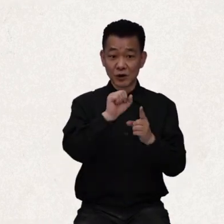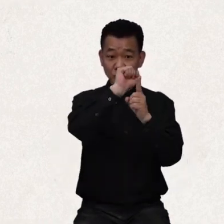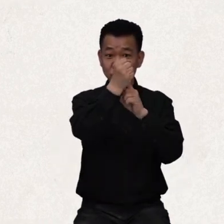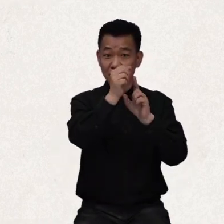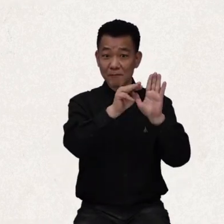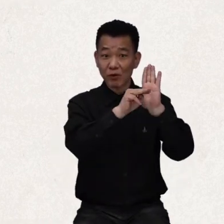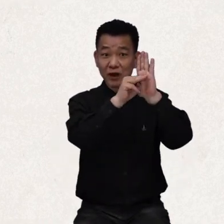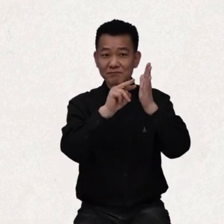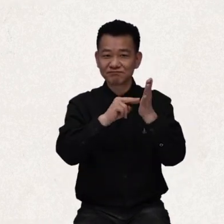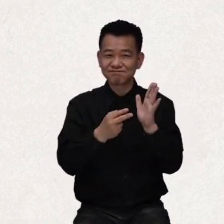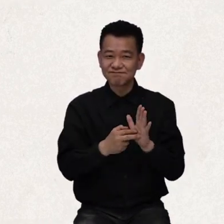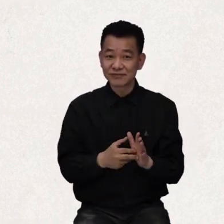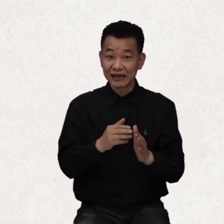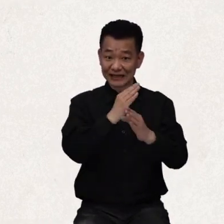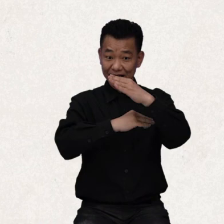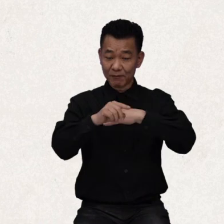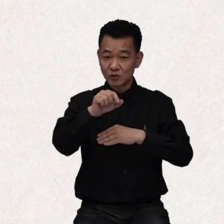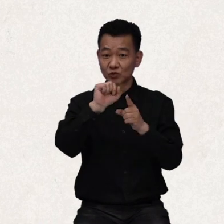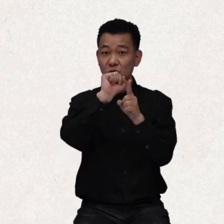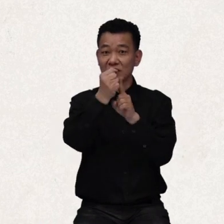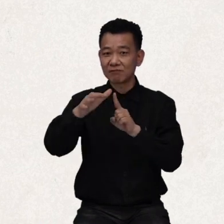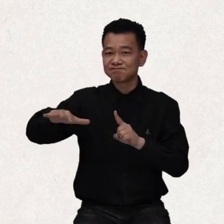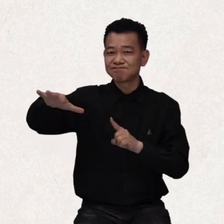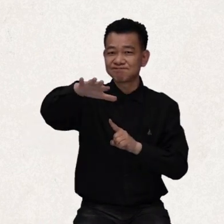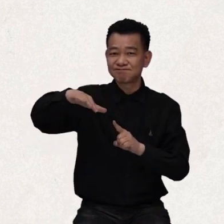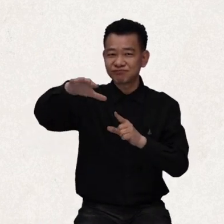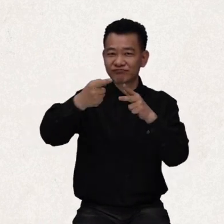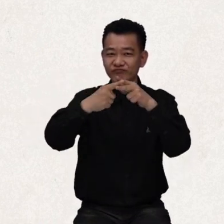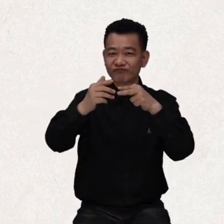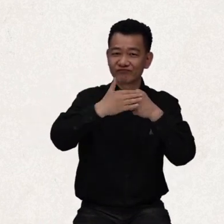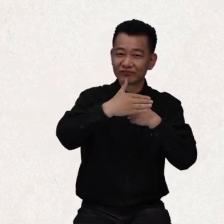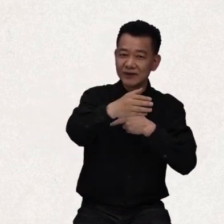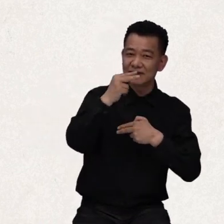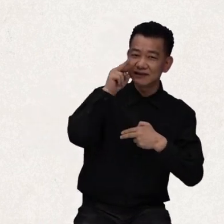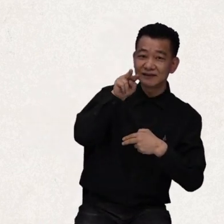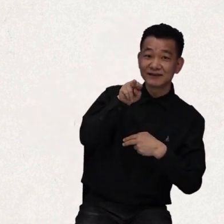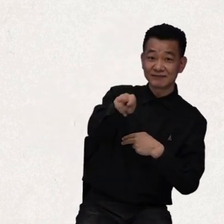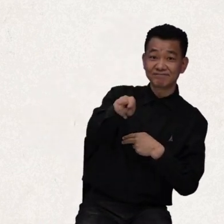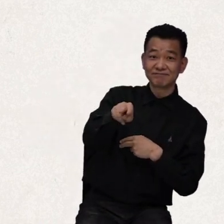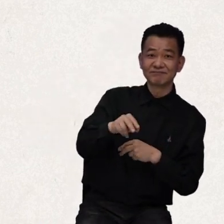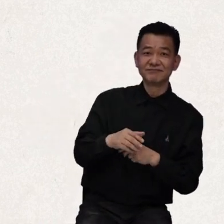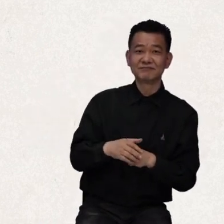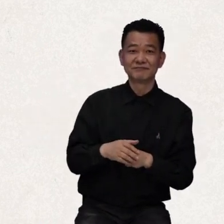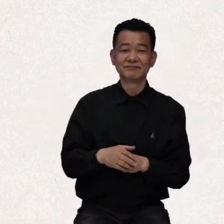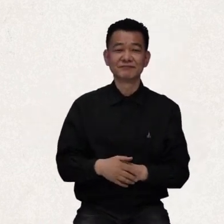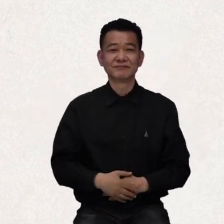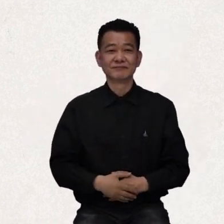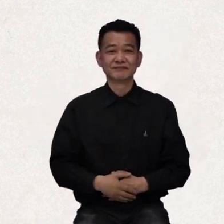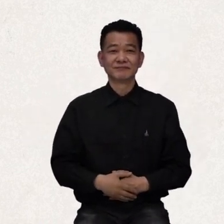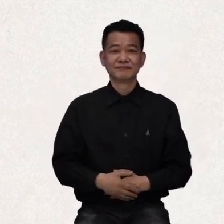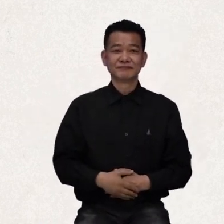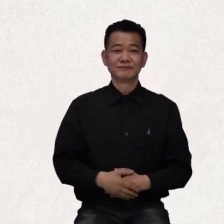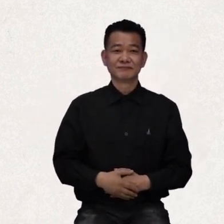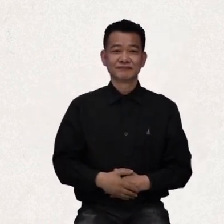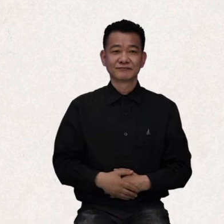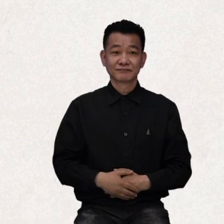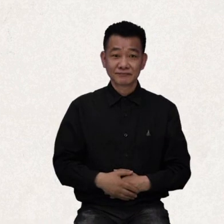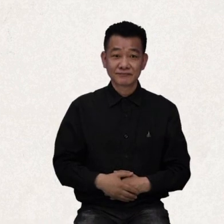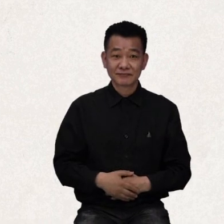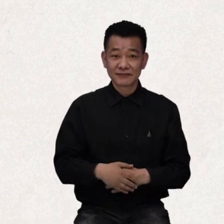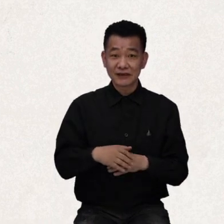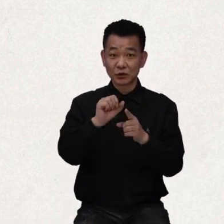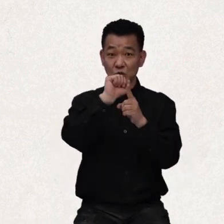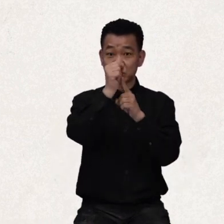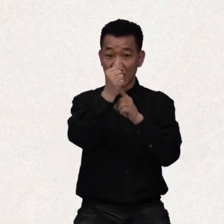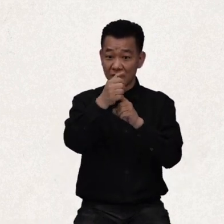Simply put, a social model is a perspective of thinking that disabilities occurs from the social environment.